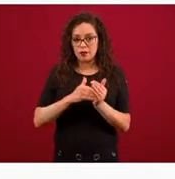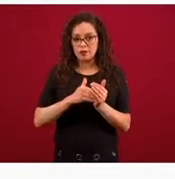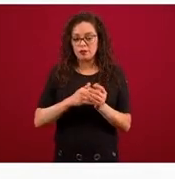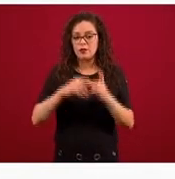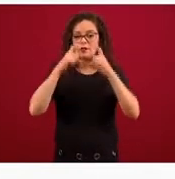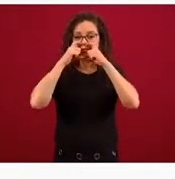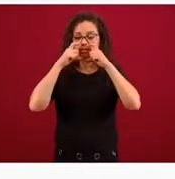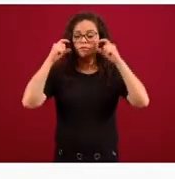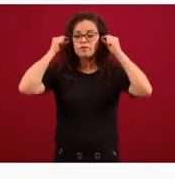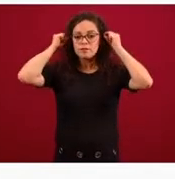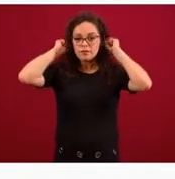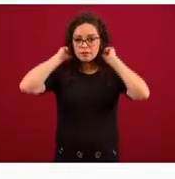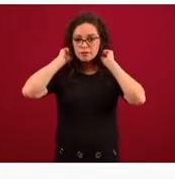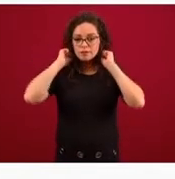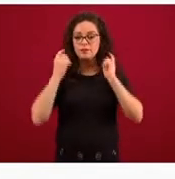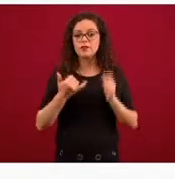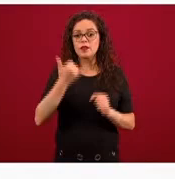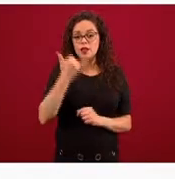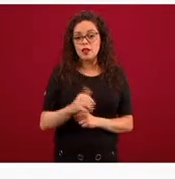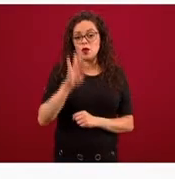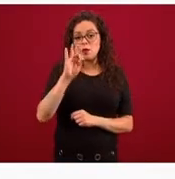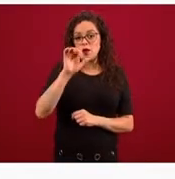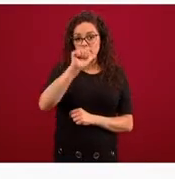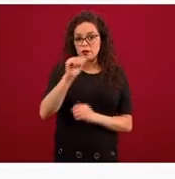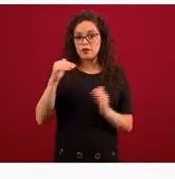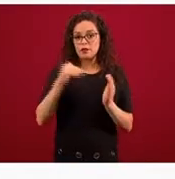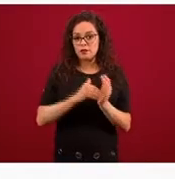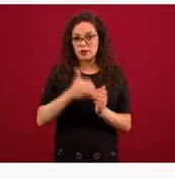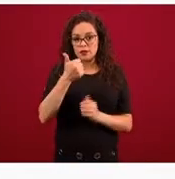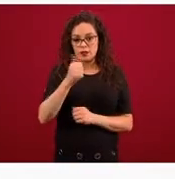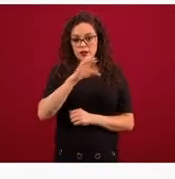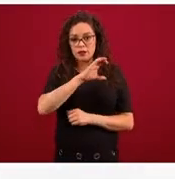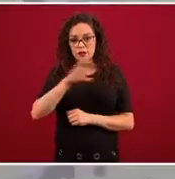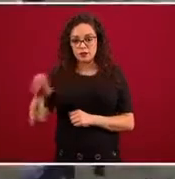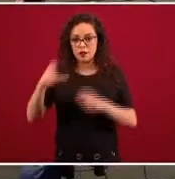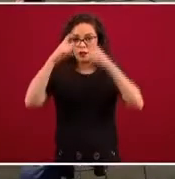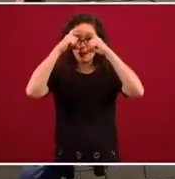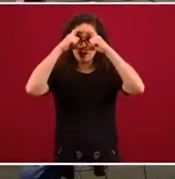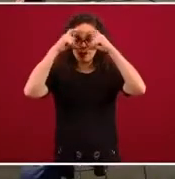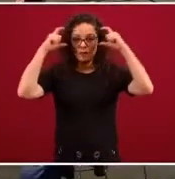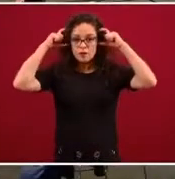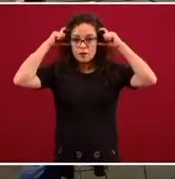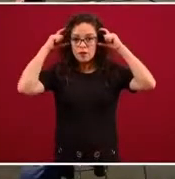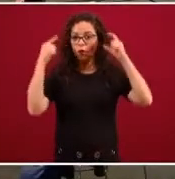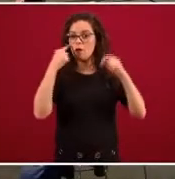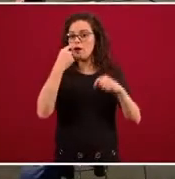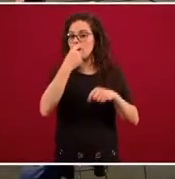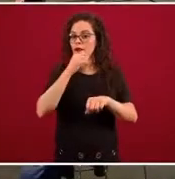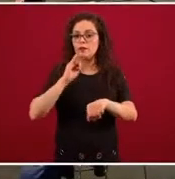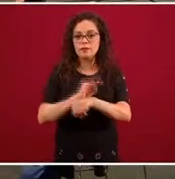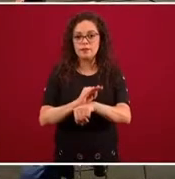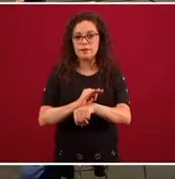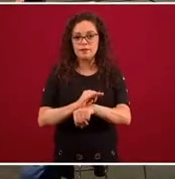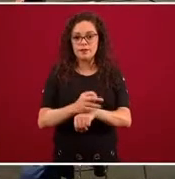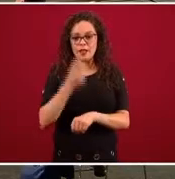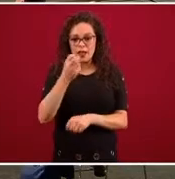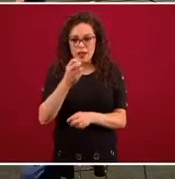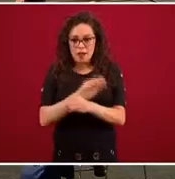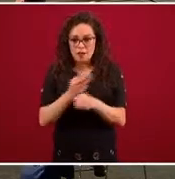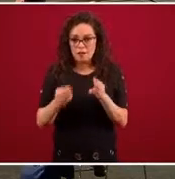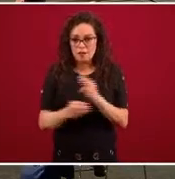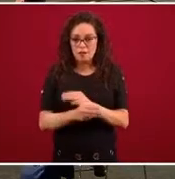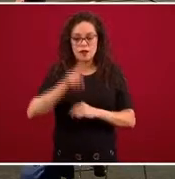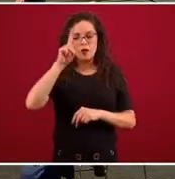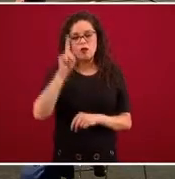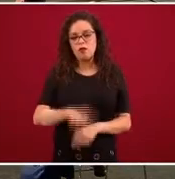surgical masks and 46,600 goggles. This equipment was so necessary